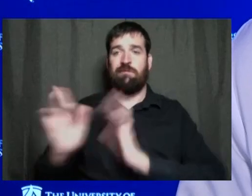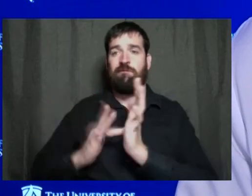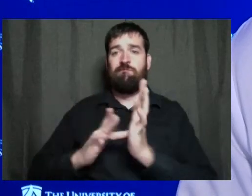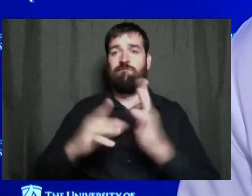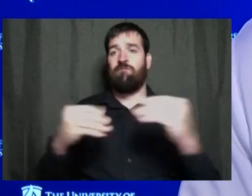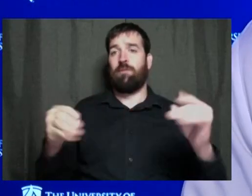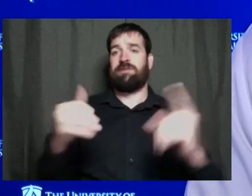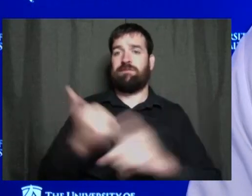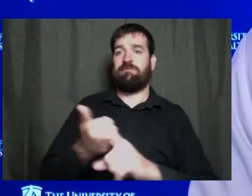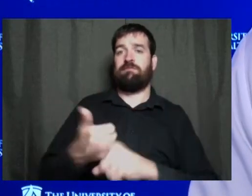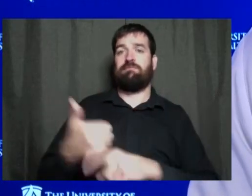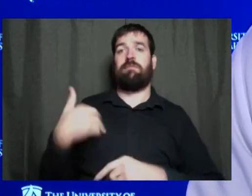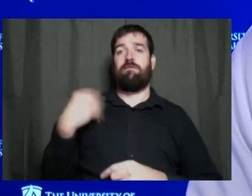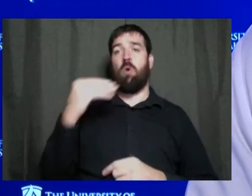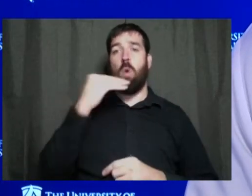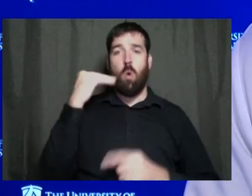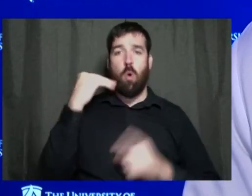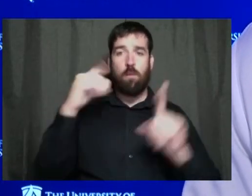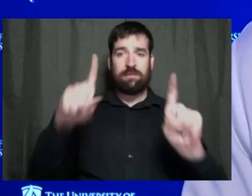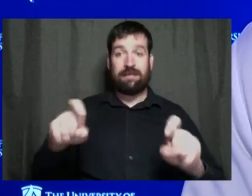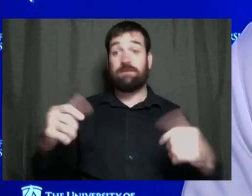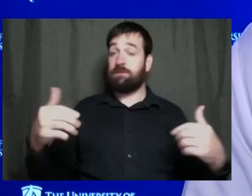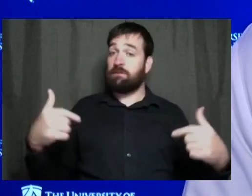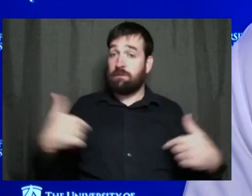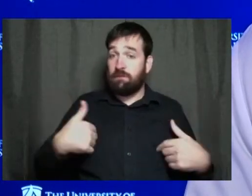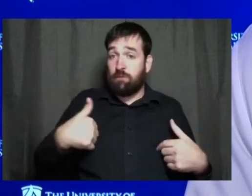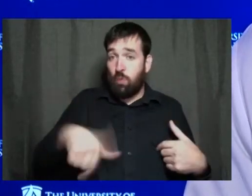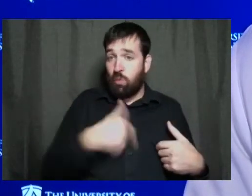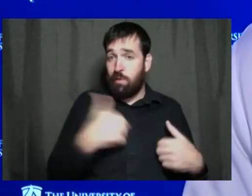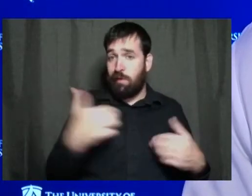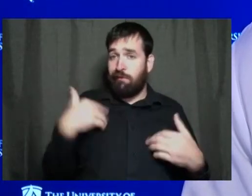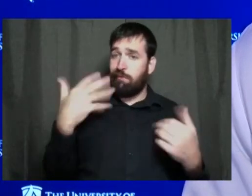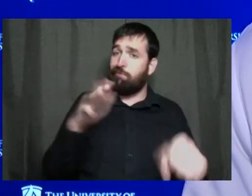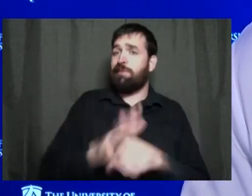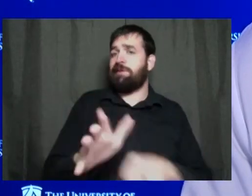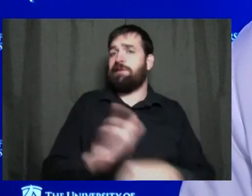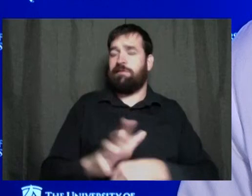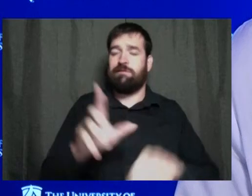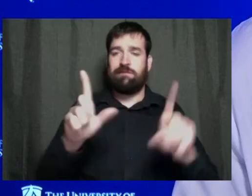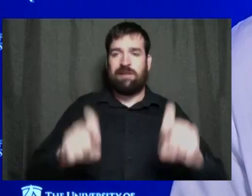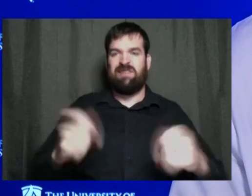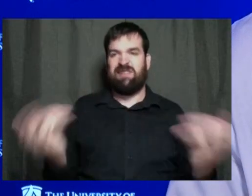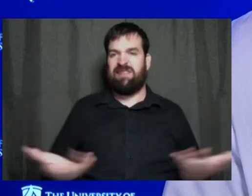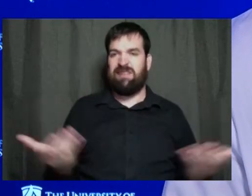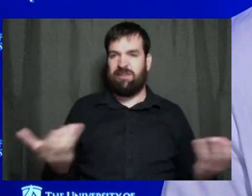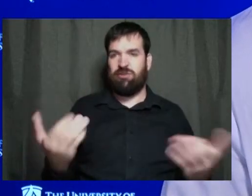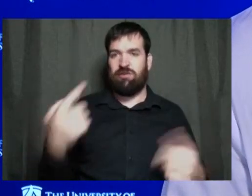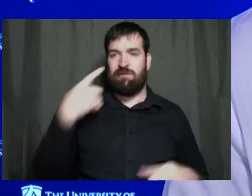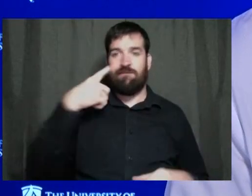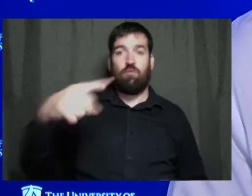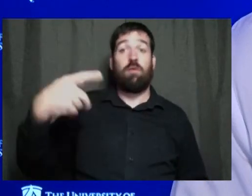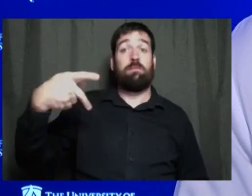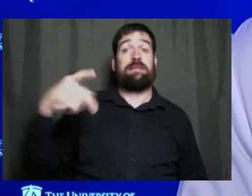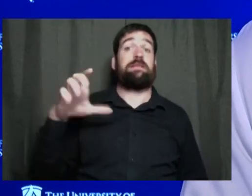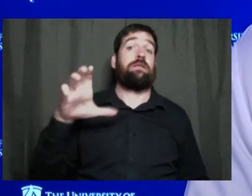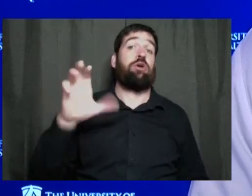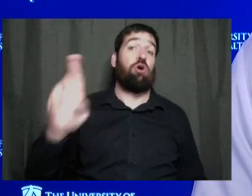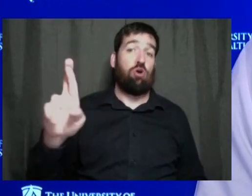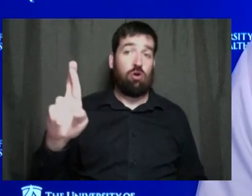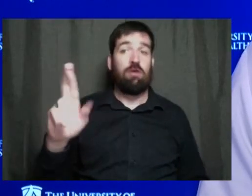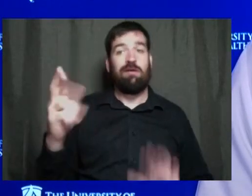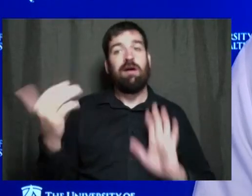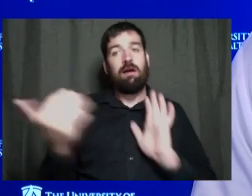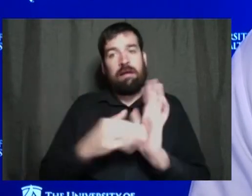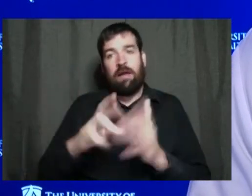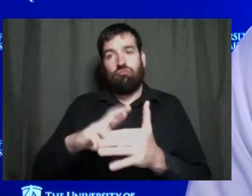tests. We have plenty of excess testing spots available here at the health system for the PCR tests, and again, we generally get your results